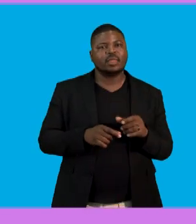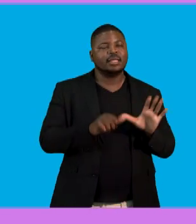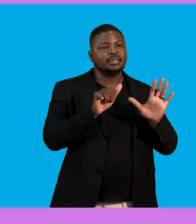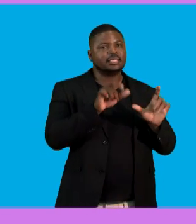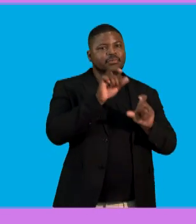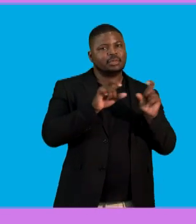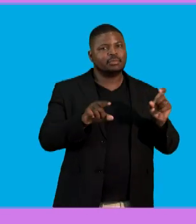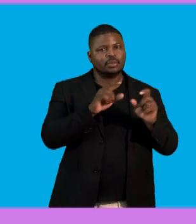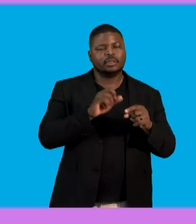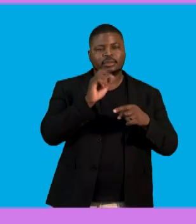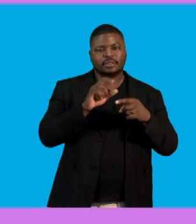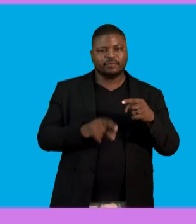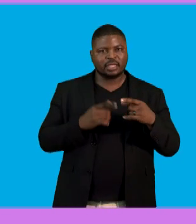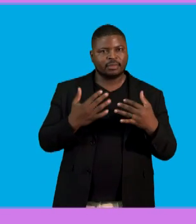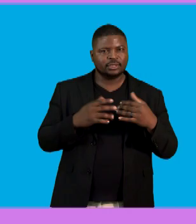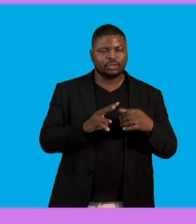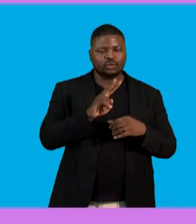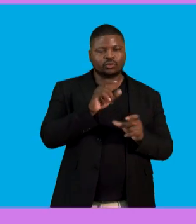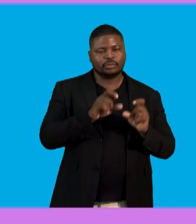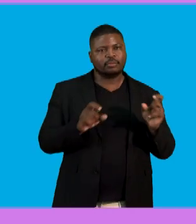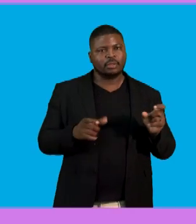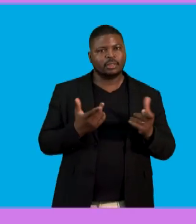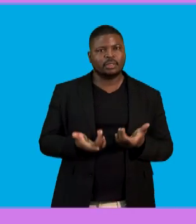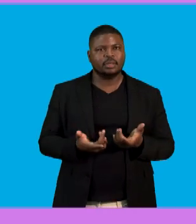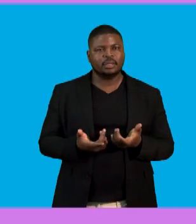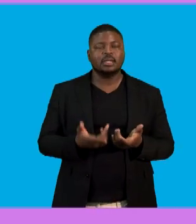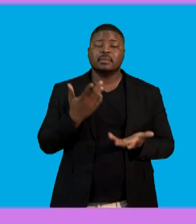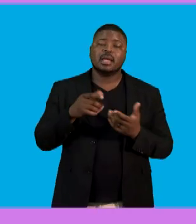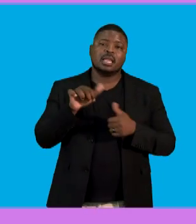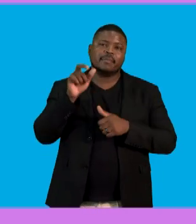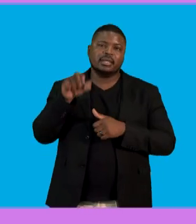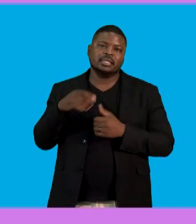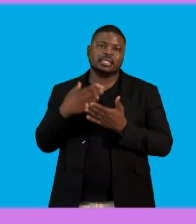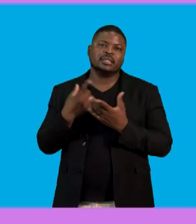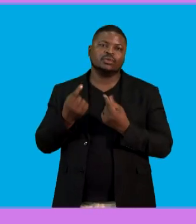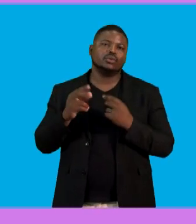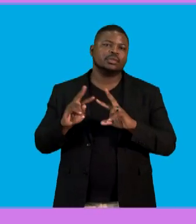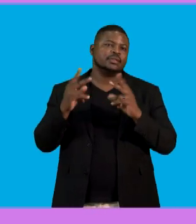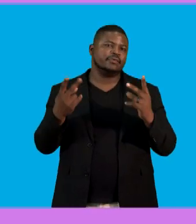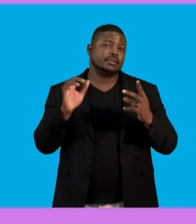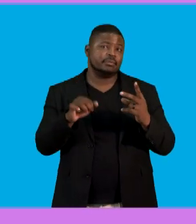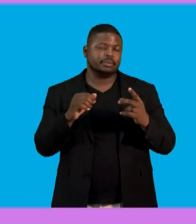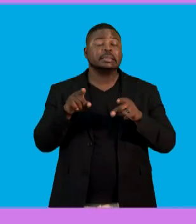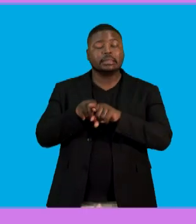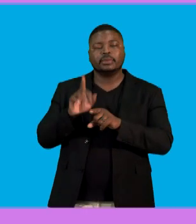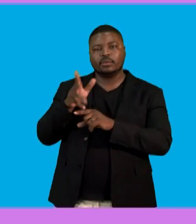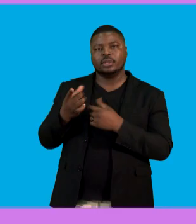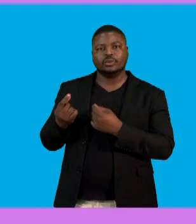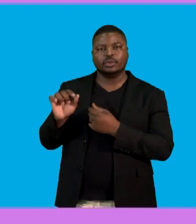it by the same units, which is 2 people. Someone could have done it differently, but we will look at that as well.